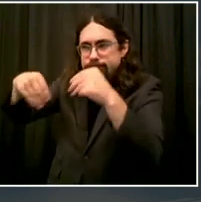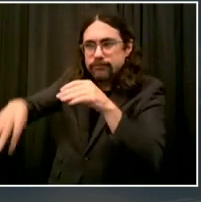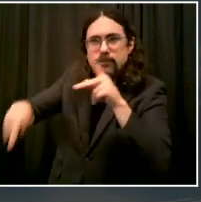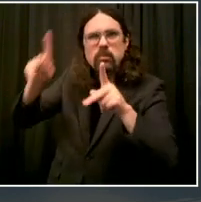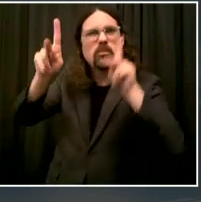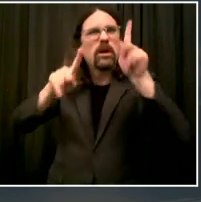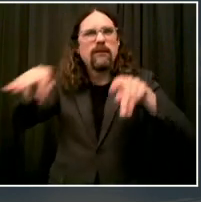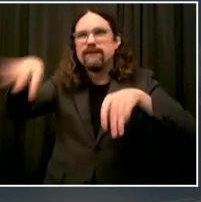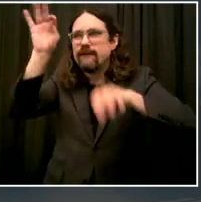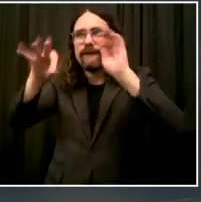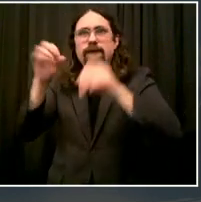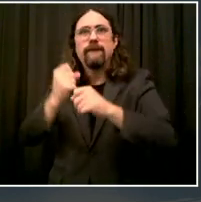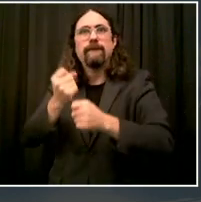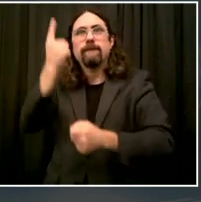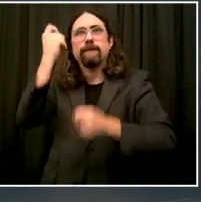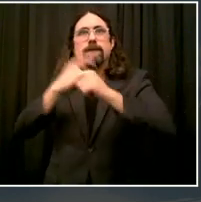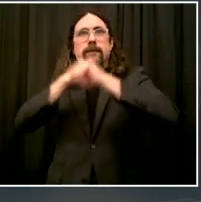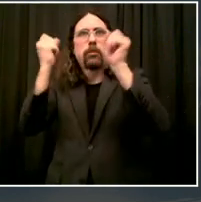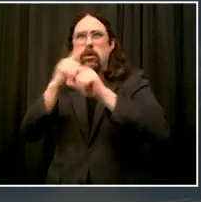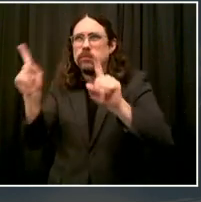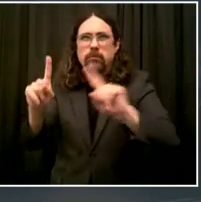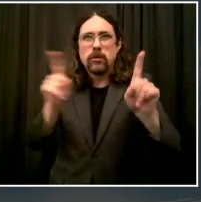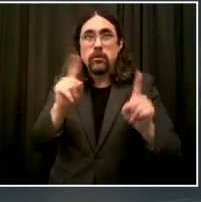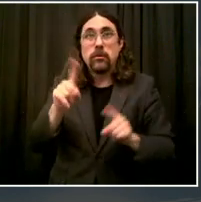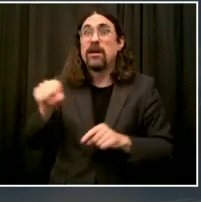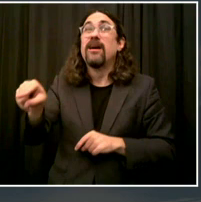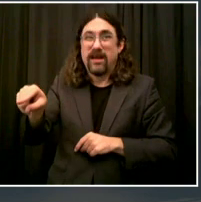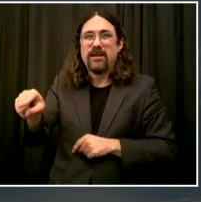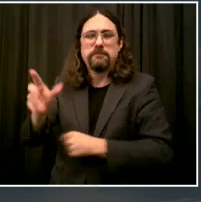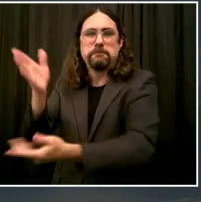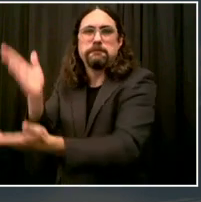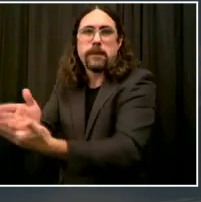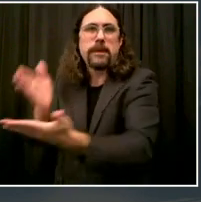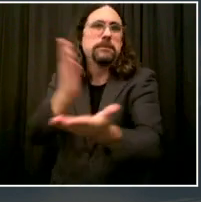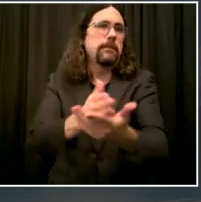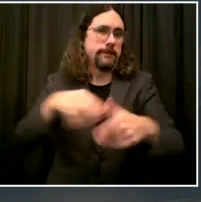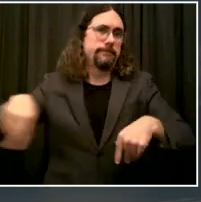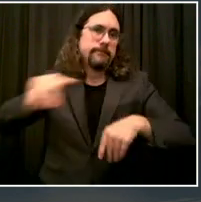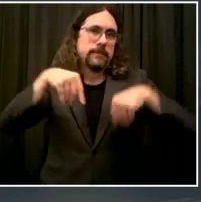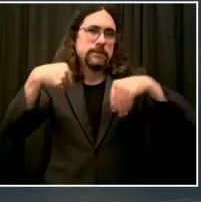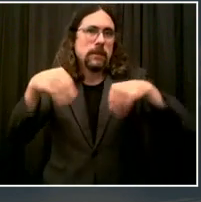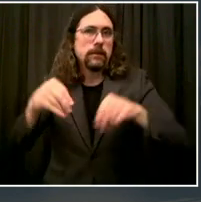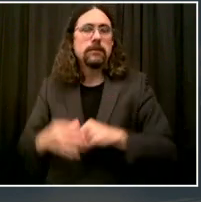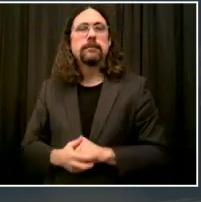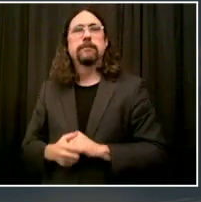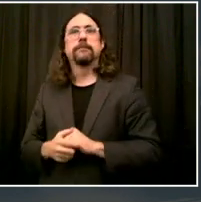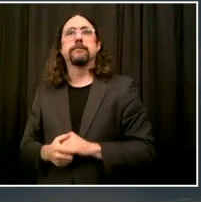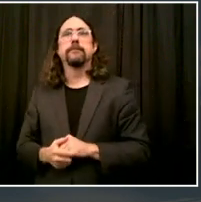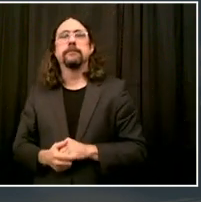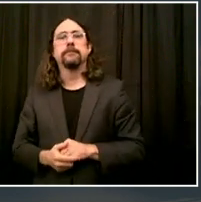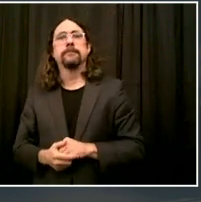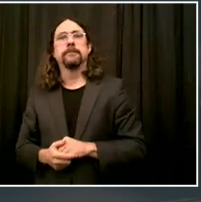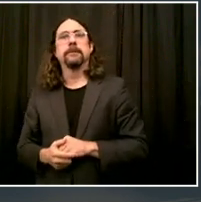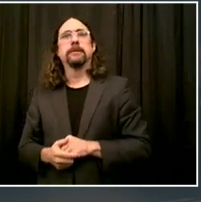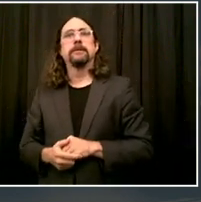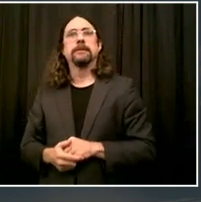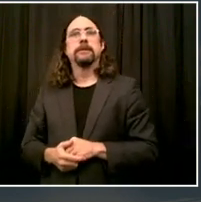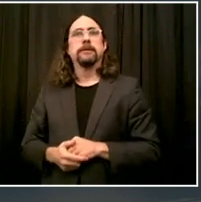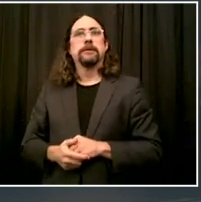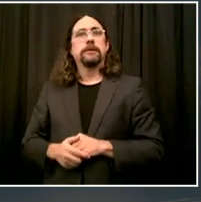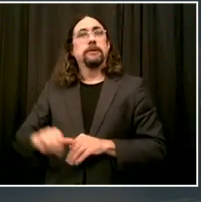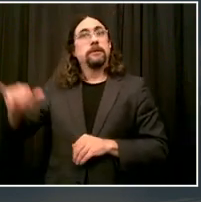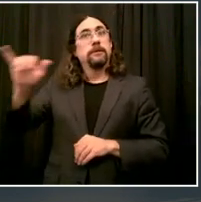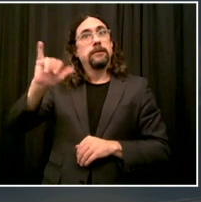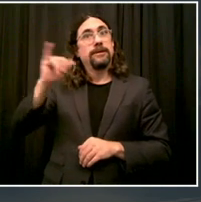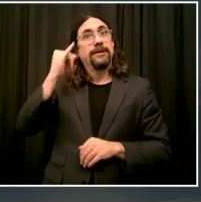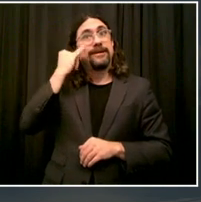even institute legal actions. The city of New York has done that before in the areas of tobacco trafficking and firearms. They brought legal action against